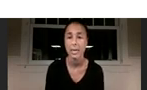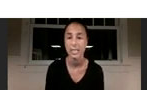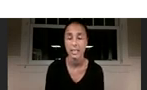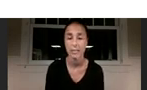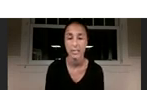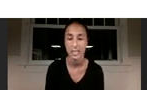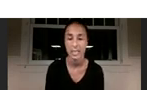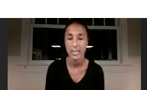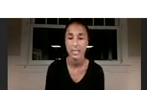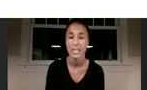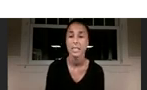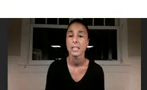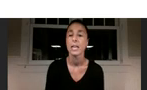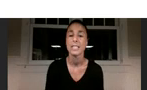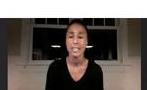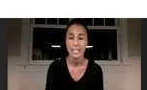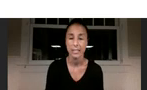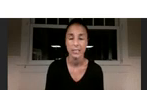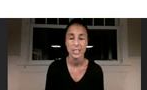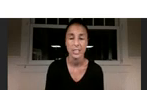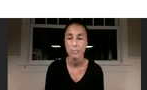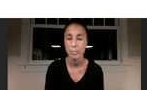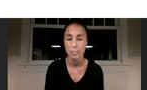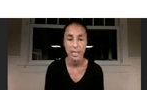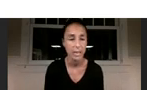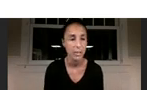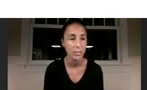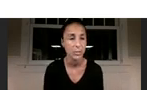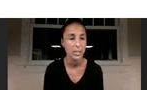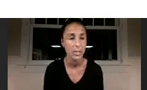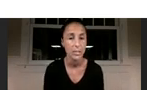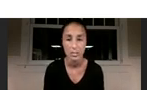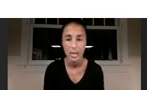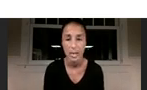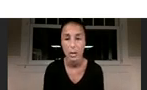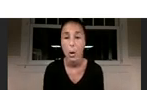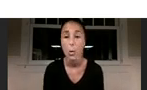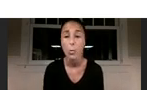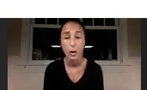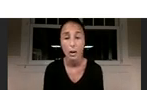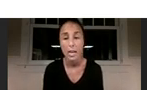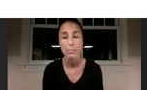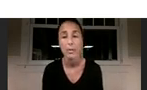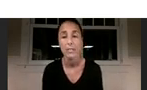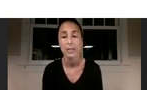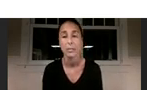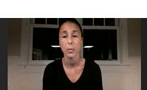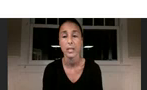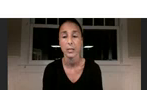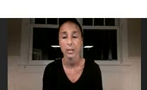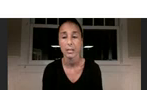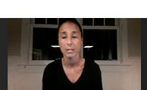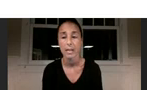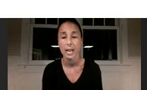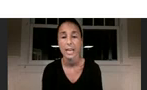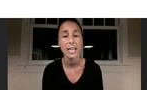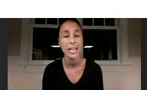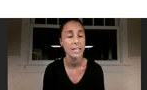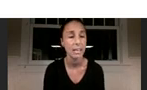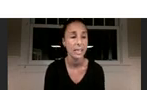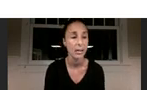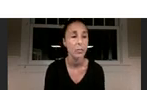facility, independent living facilities, assisted living facilities, memory care units, or skilled nursing, or as multifamily dwelling